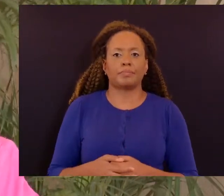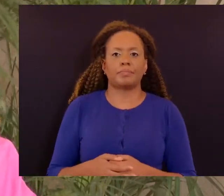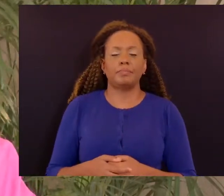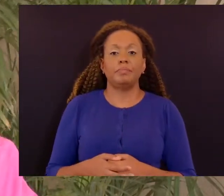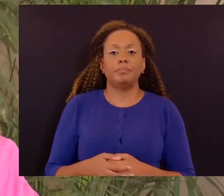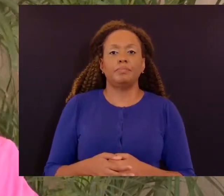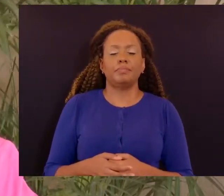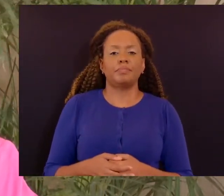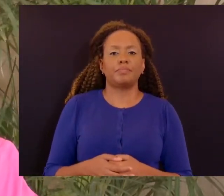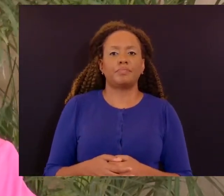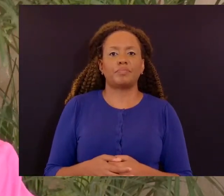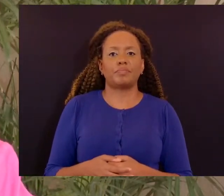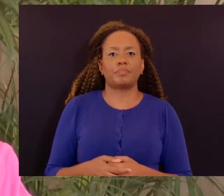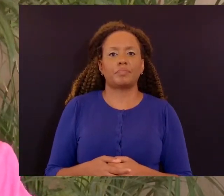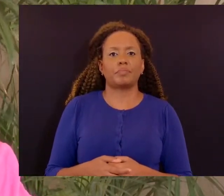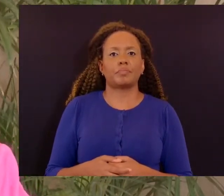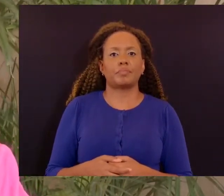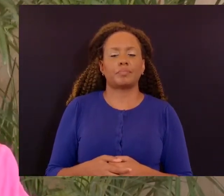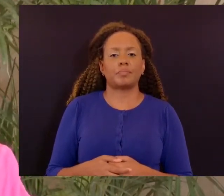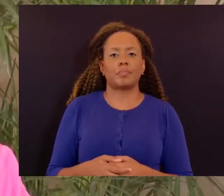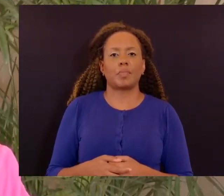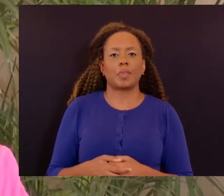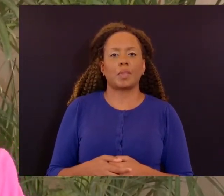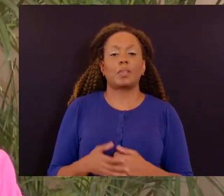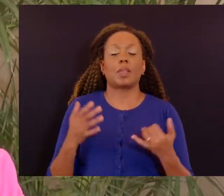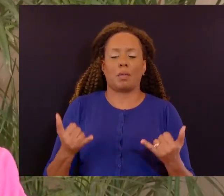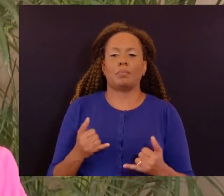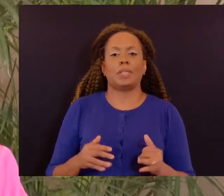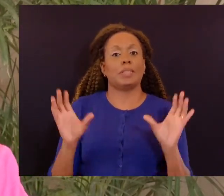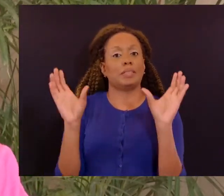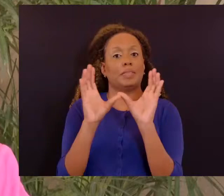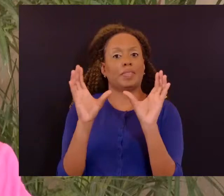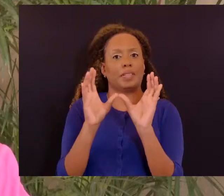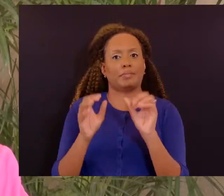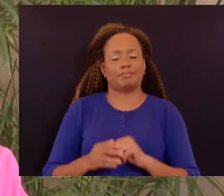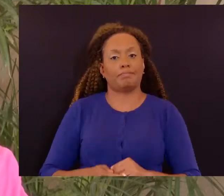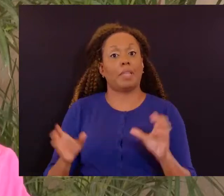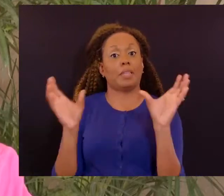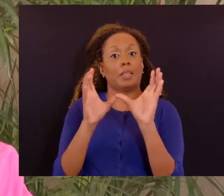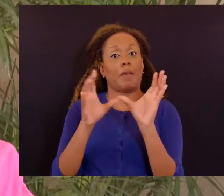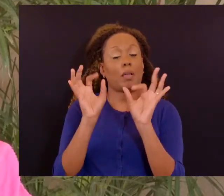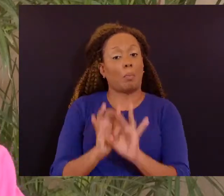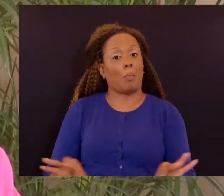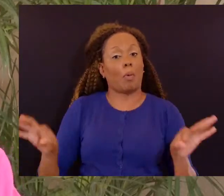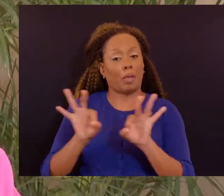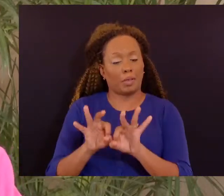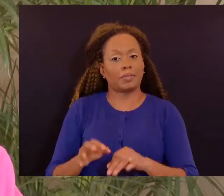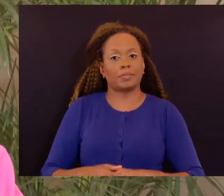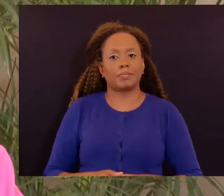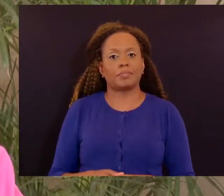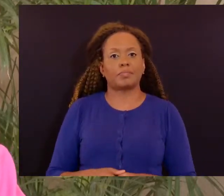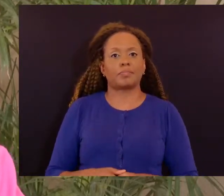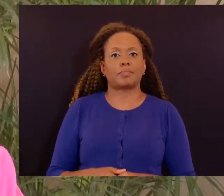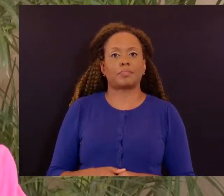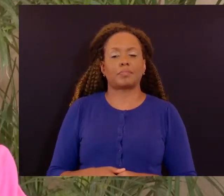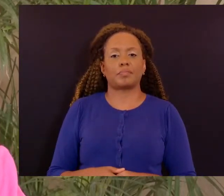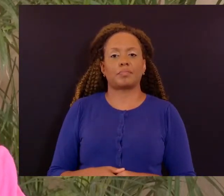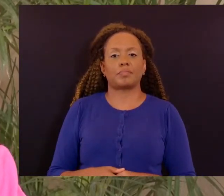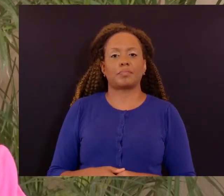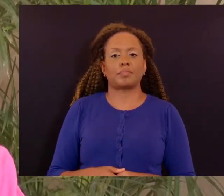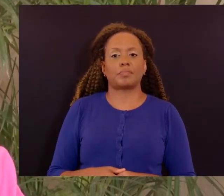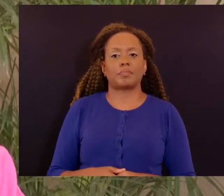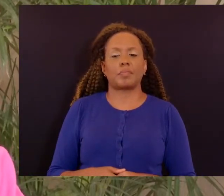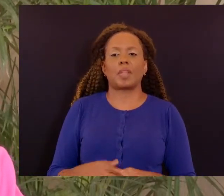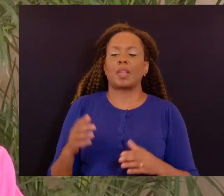Now, where certification, because certification is important, very often the children that we are targeting are the ones